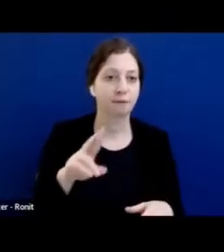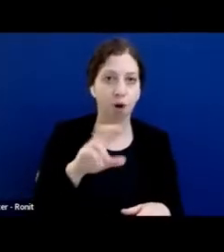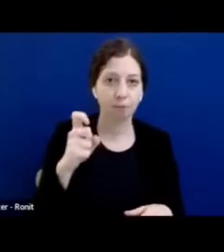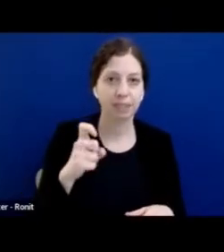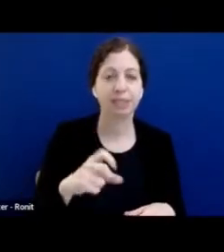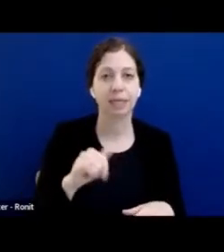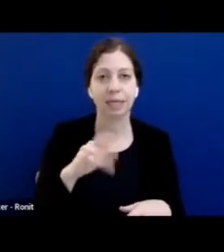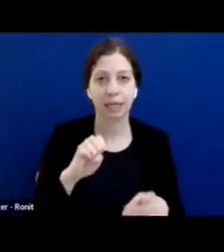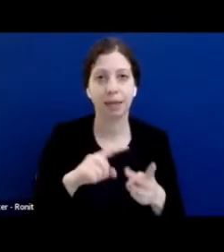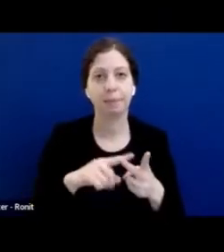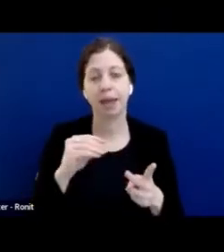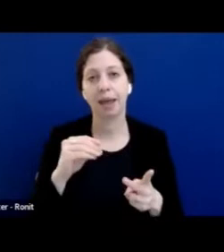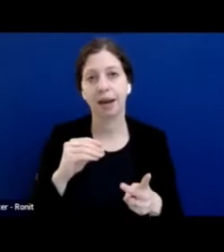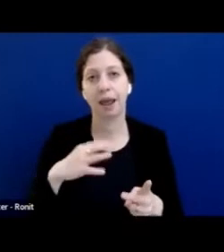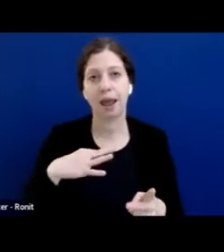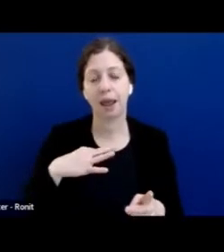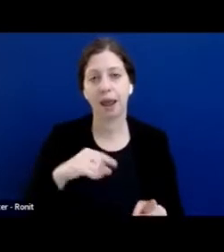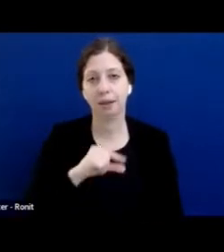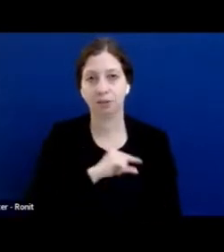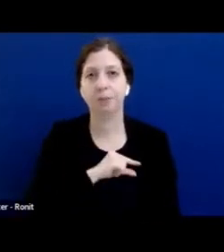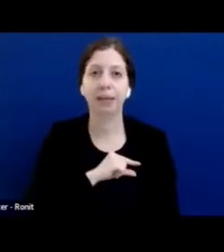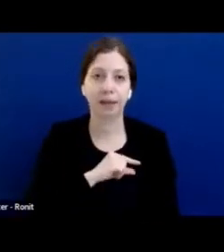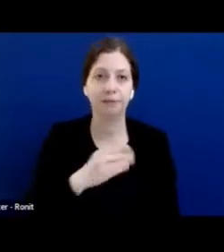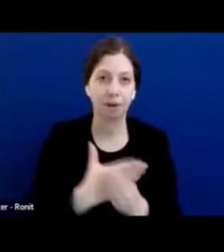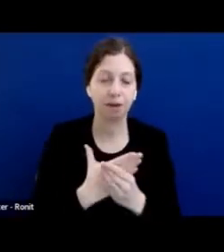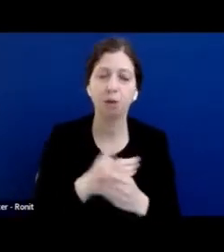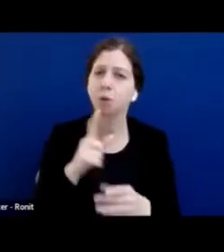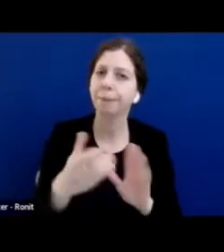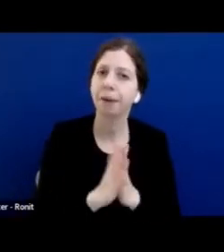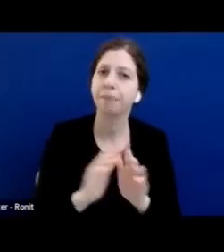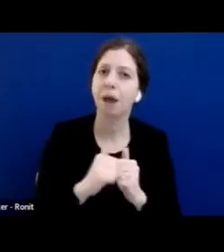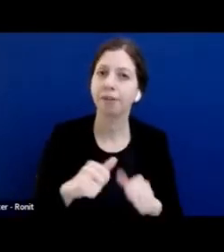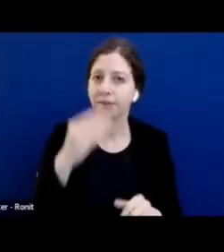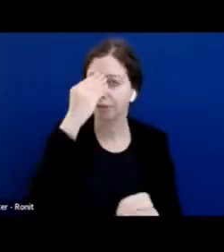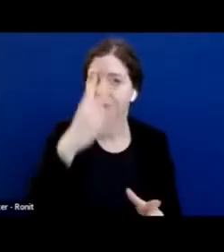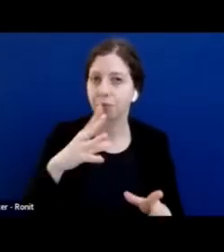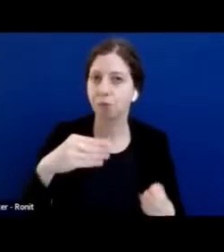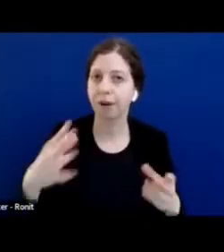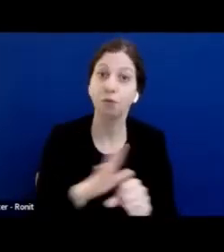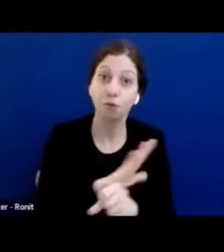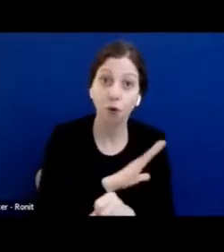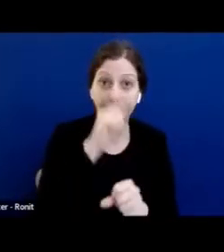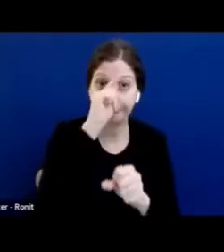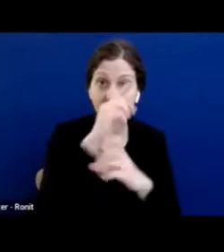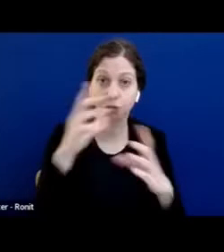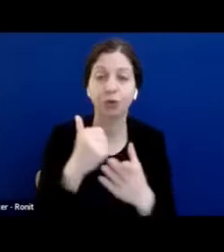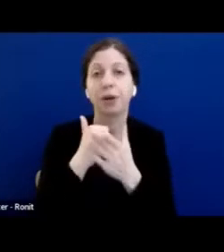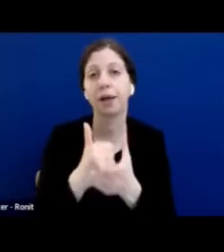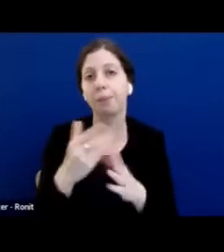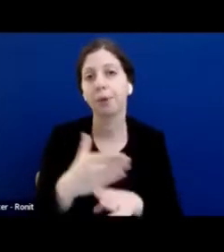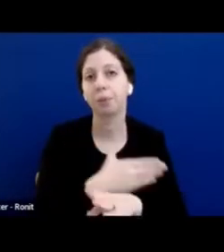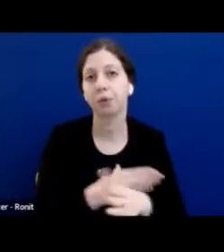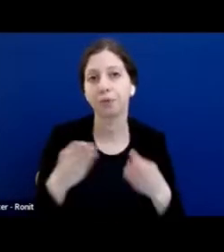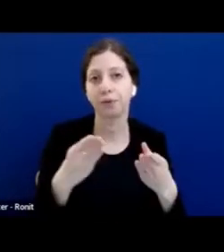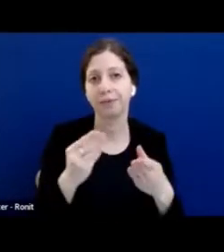eligibility files. So the question becomes, how can this information provide a full picture to help us improve services and